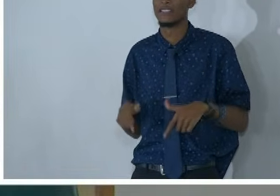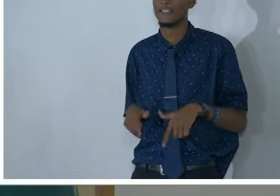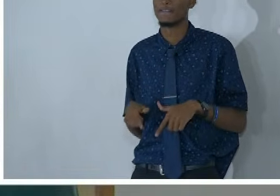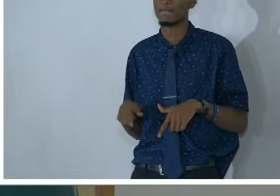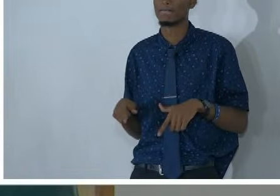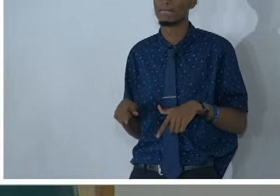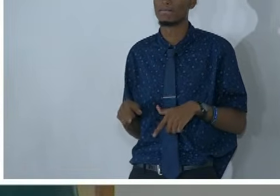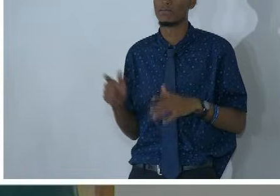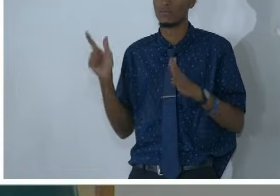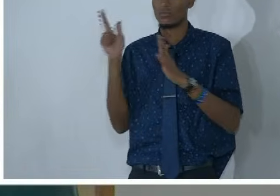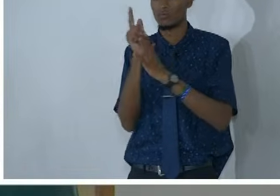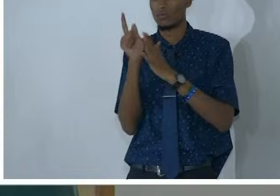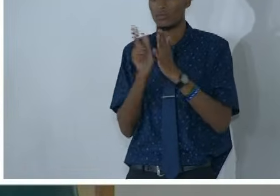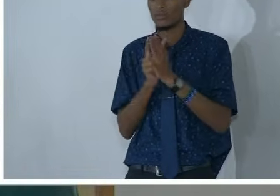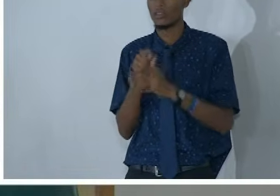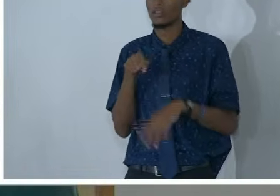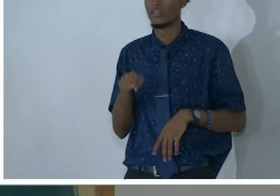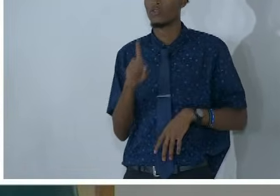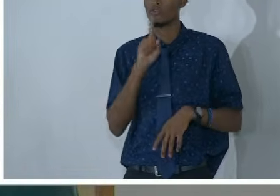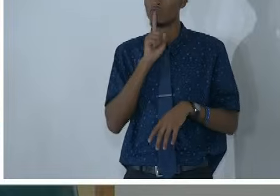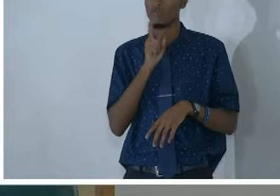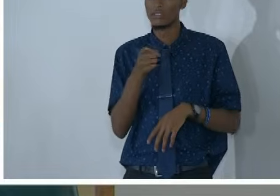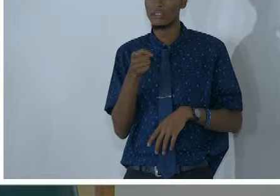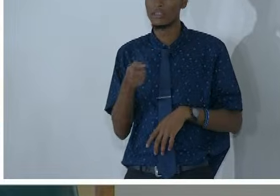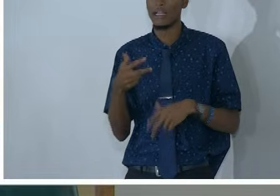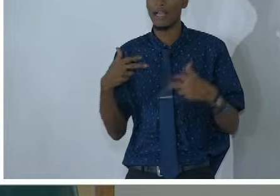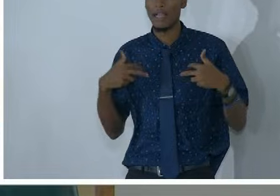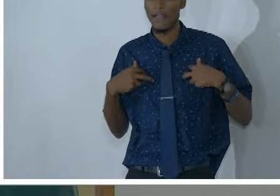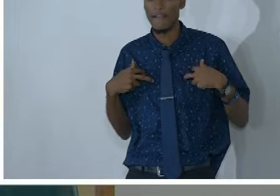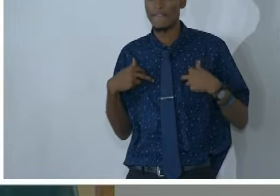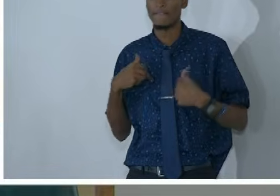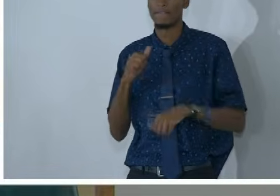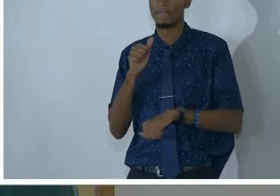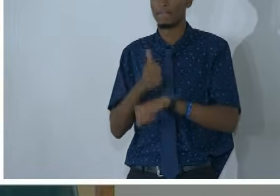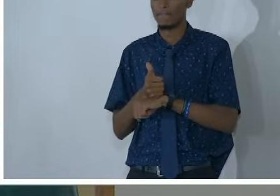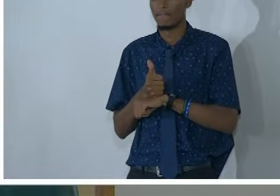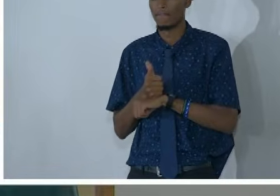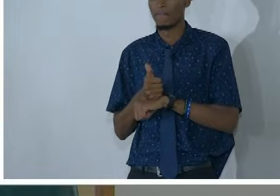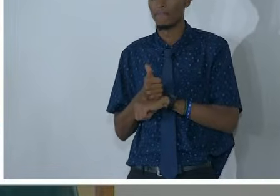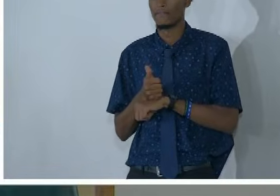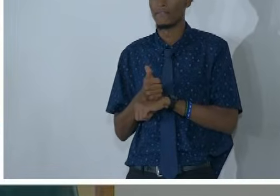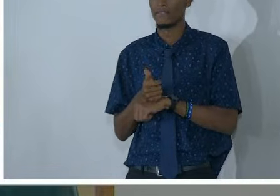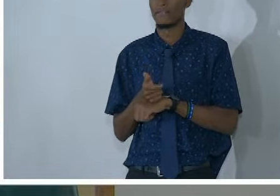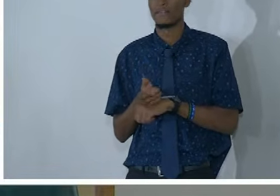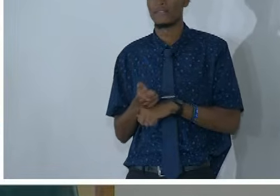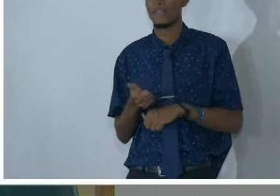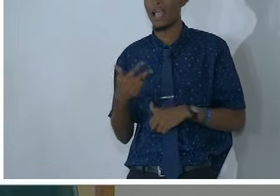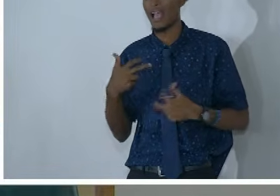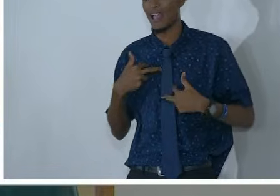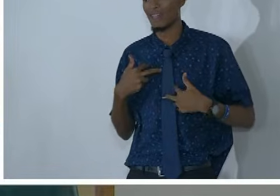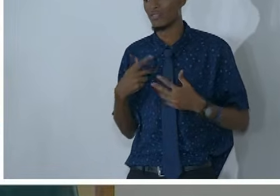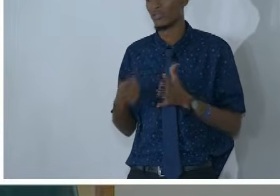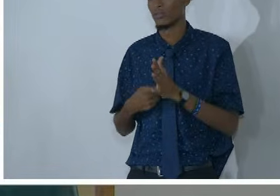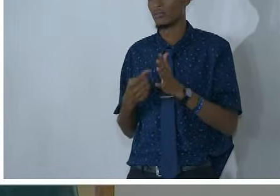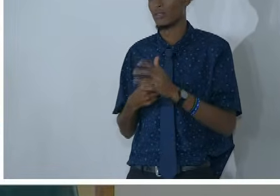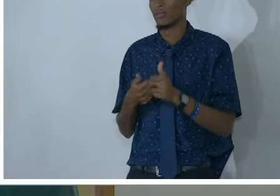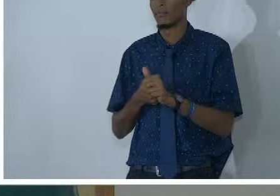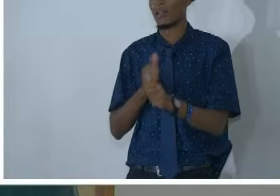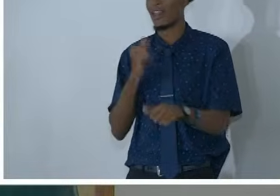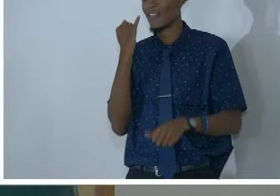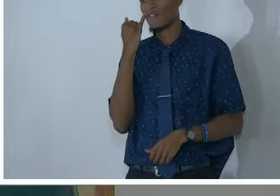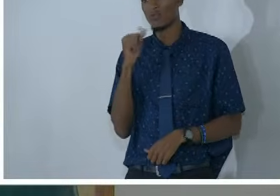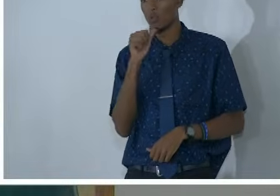the legislation really is intended to reduce delays and backlogs, and if you don't have a specified